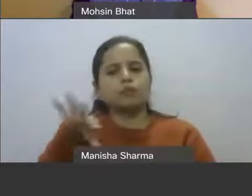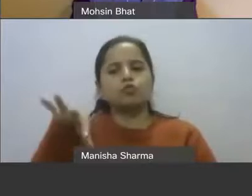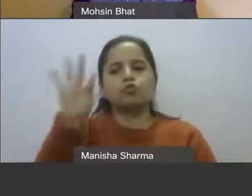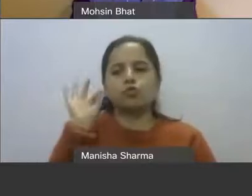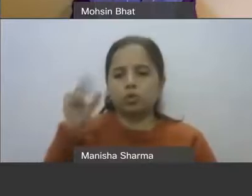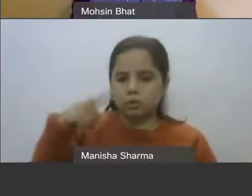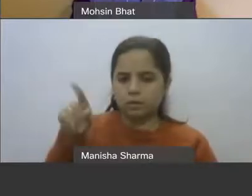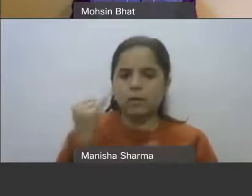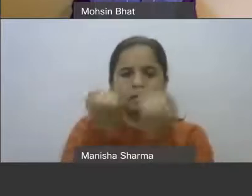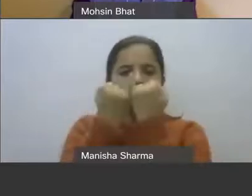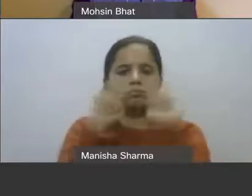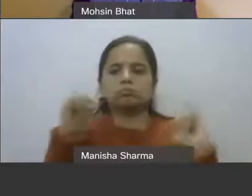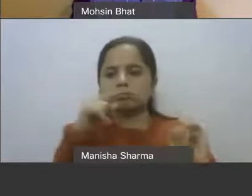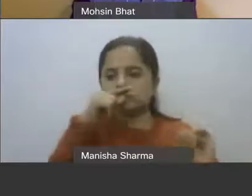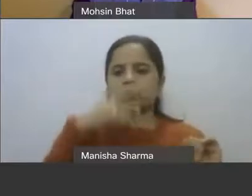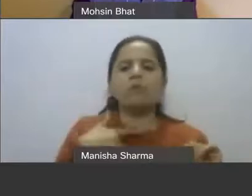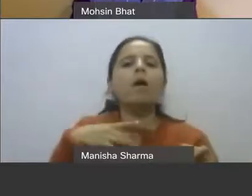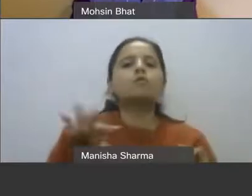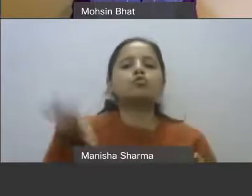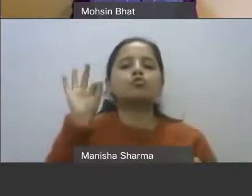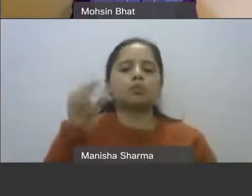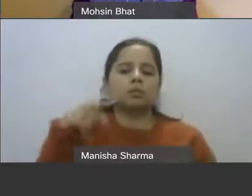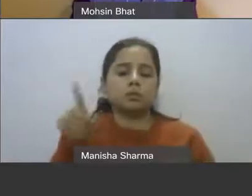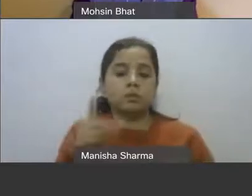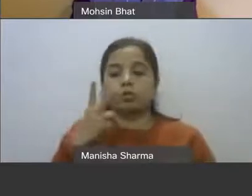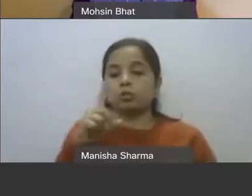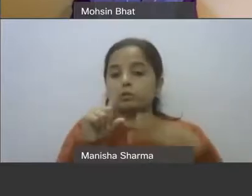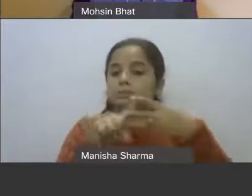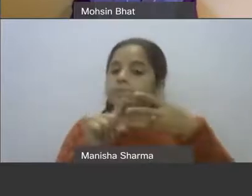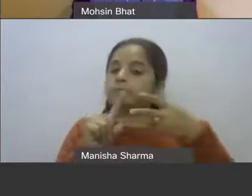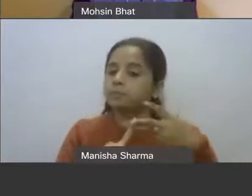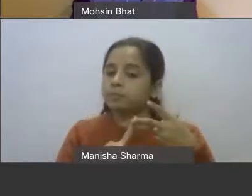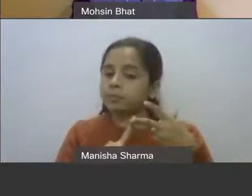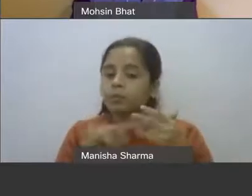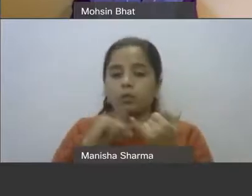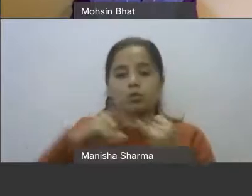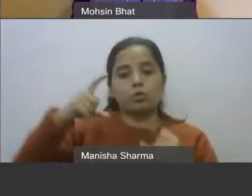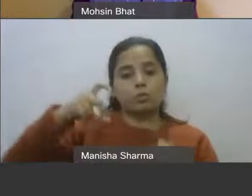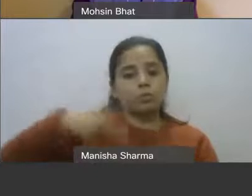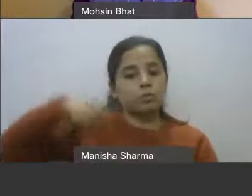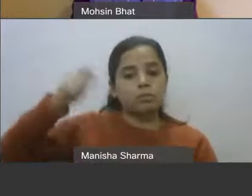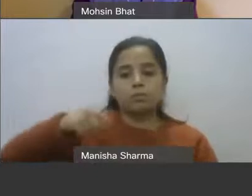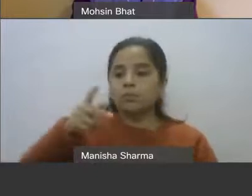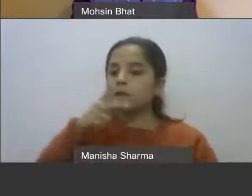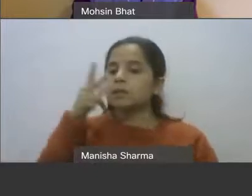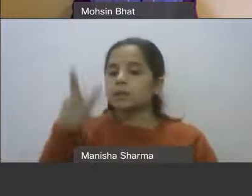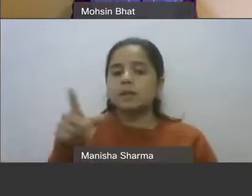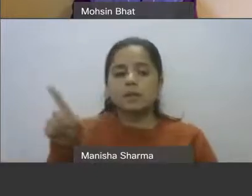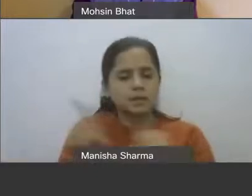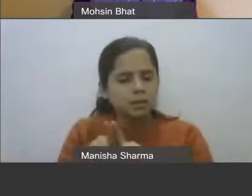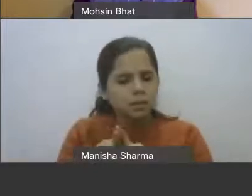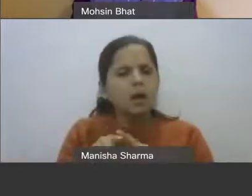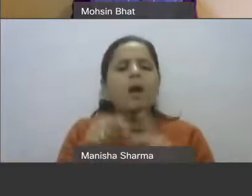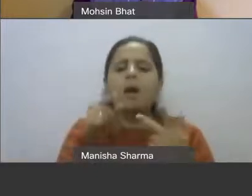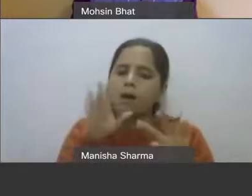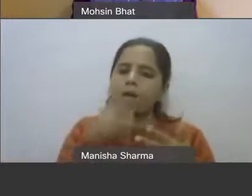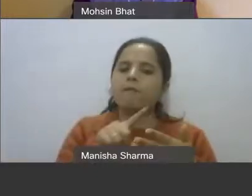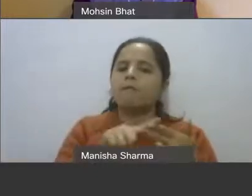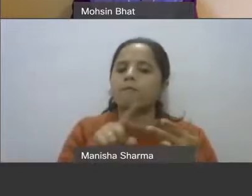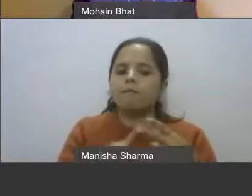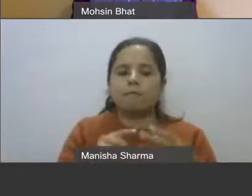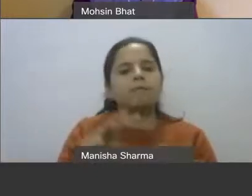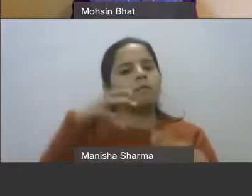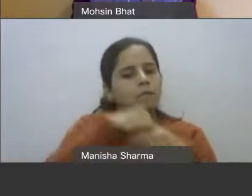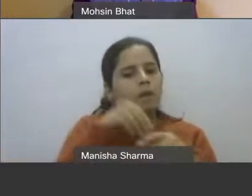your autonomous integrity. And these are the two aspects, according to the Supreme Court, and rightly so, which underlie the grounds in